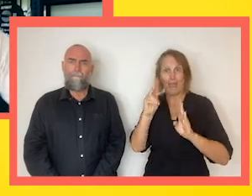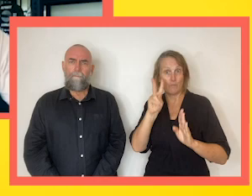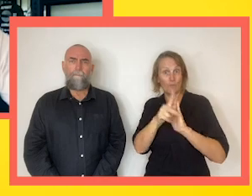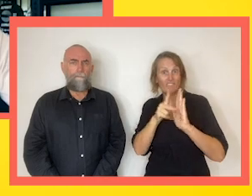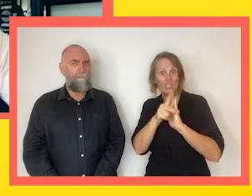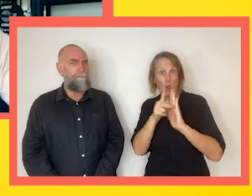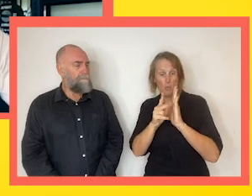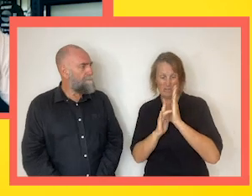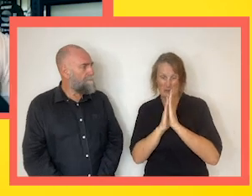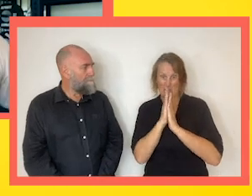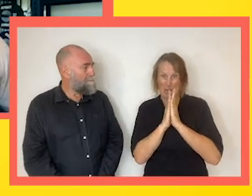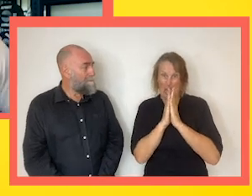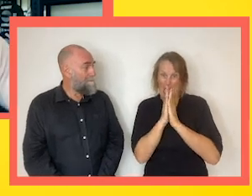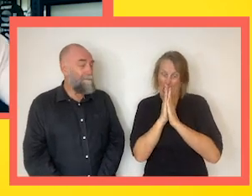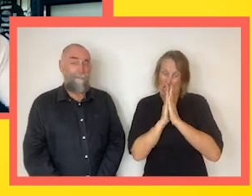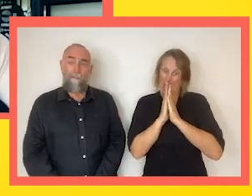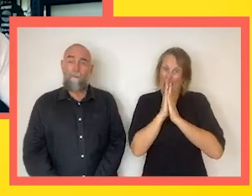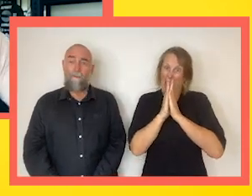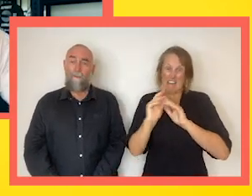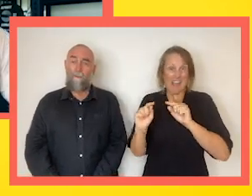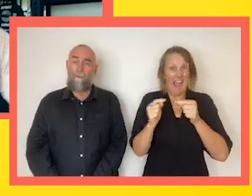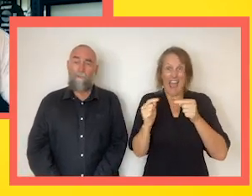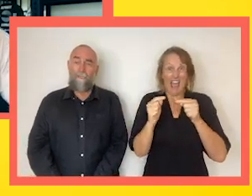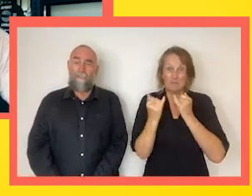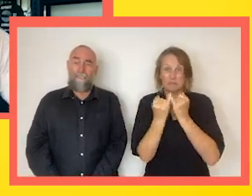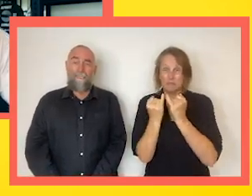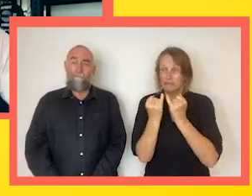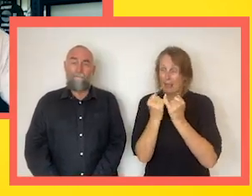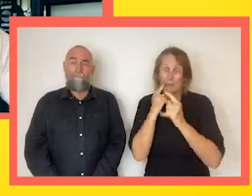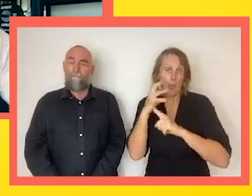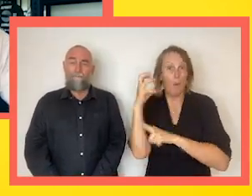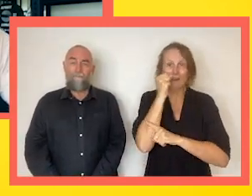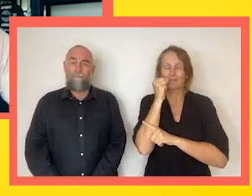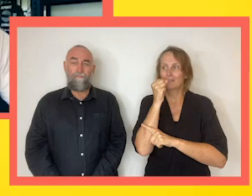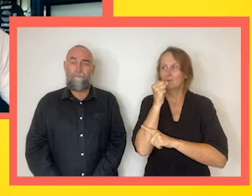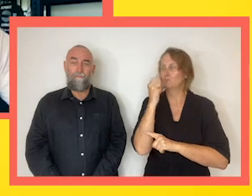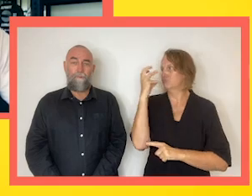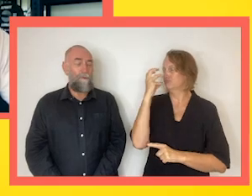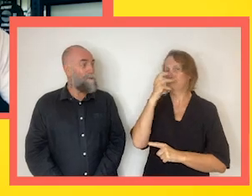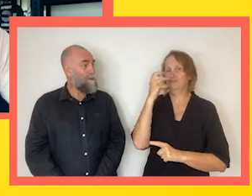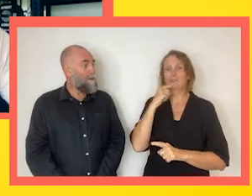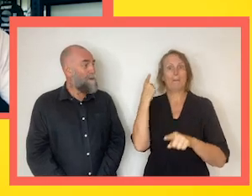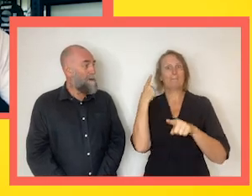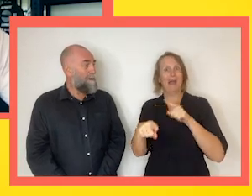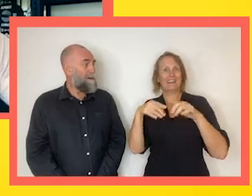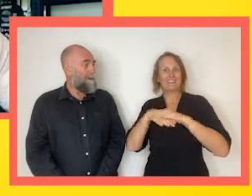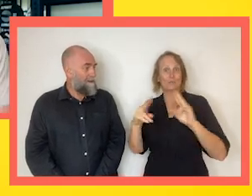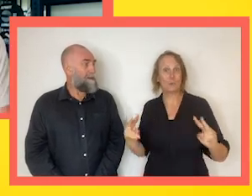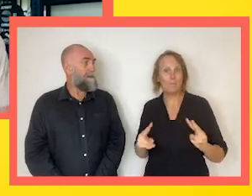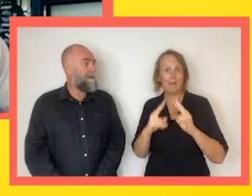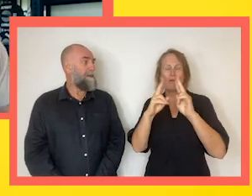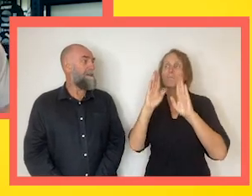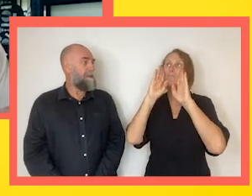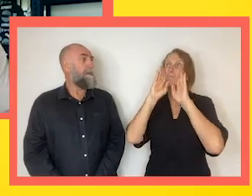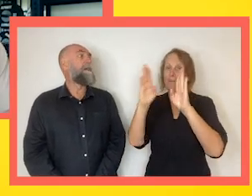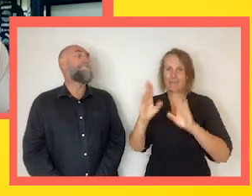excitement. All these guys getting around each other, winning in that buzzer beater moment. They've qualified for the games. It is